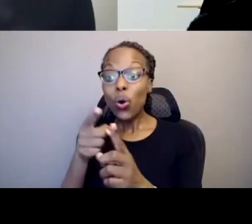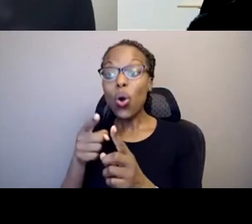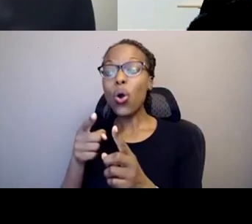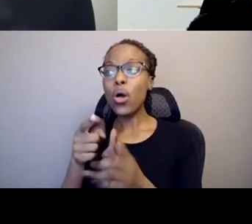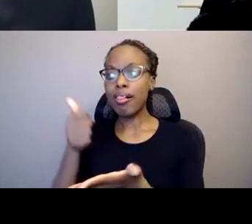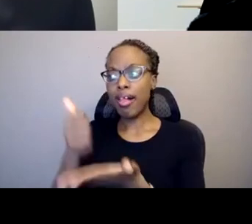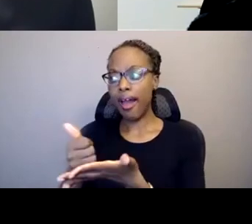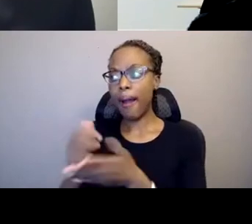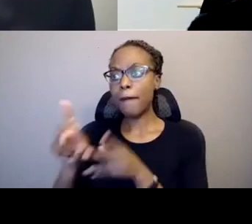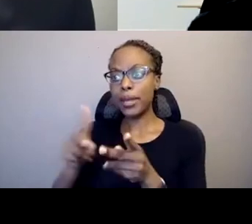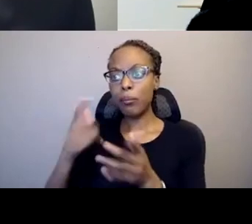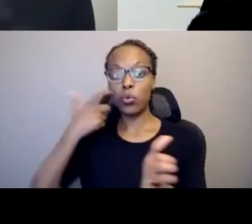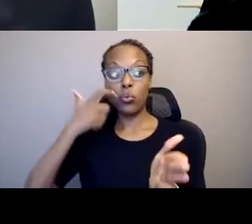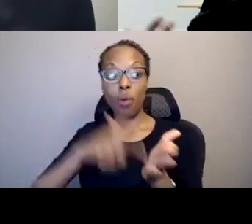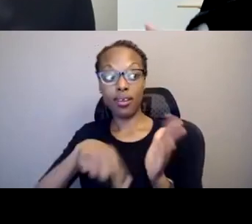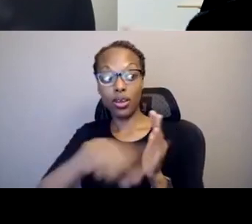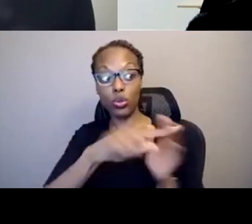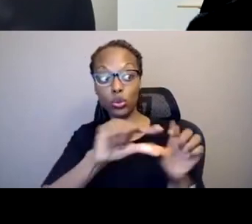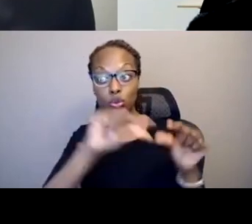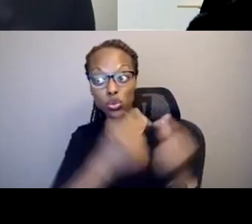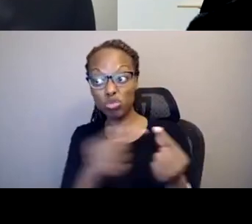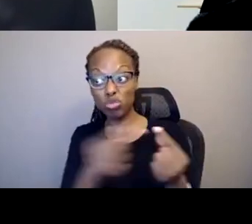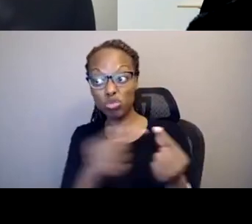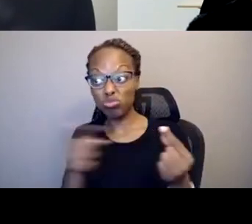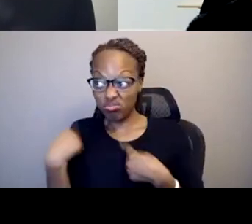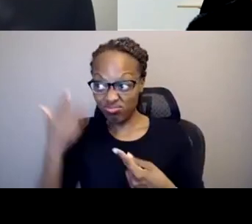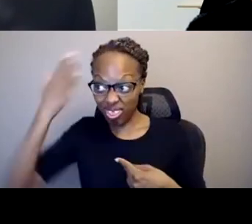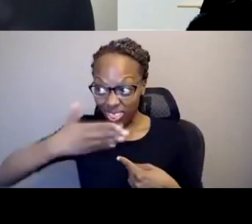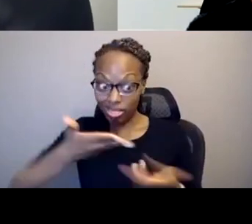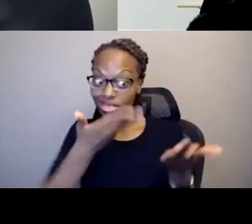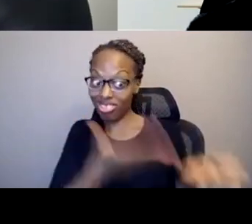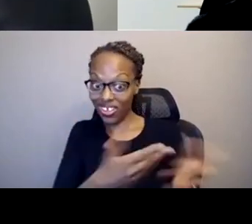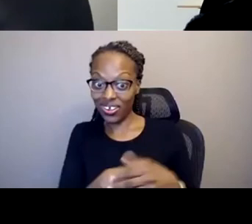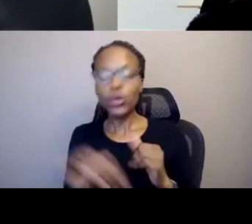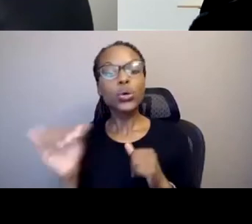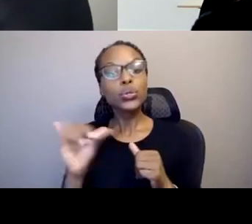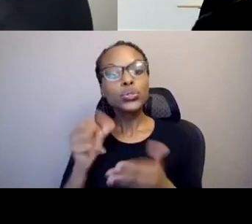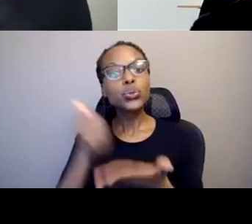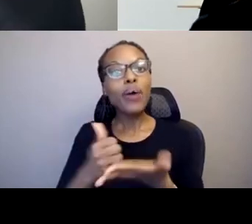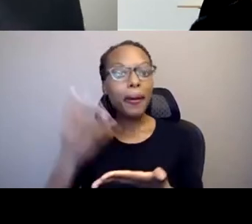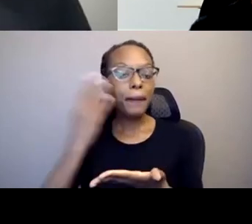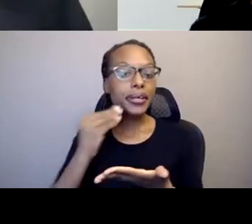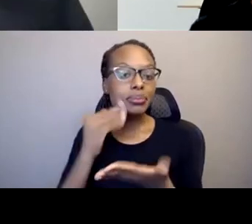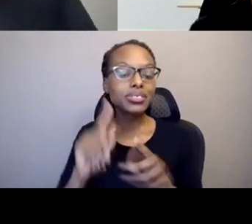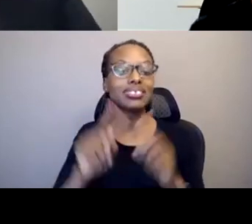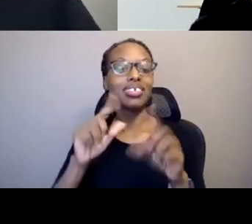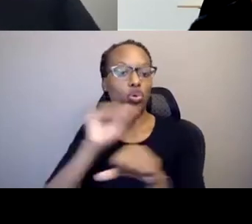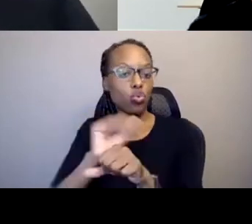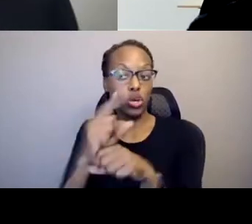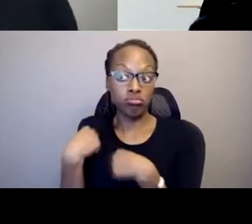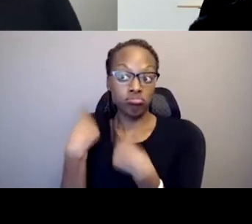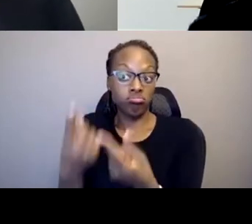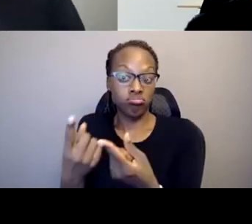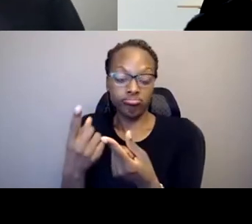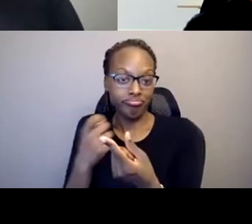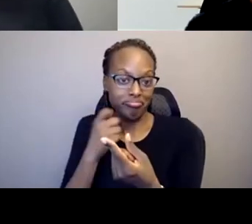those relationships, and also like experiencing work that you may not have experienced before. Because I do think a lot of sort of arts